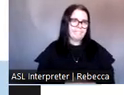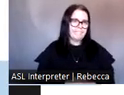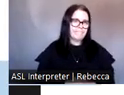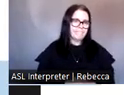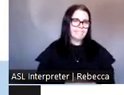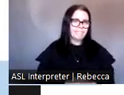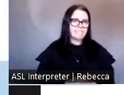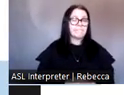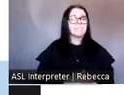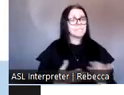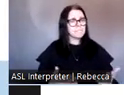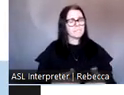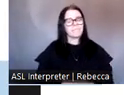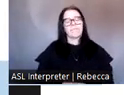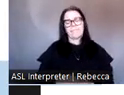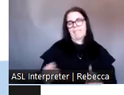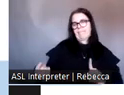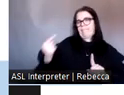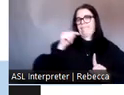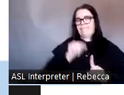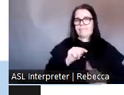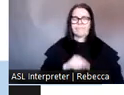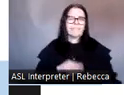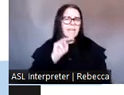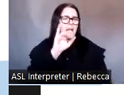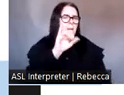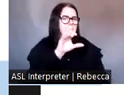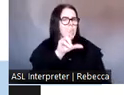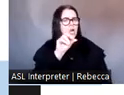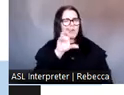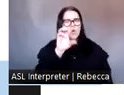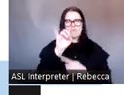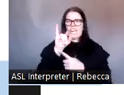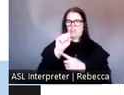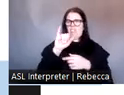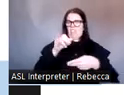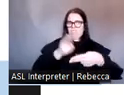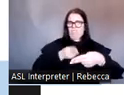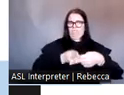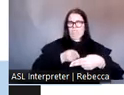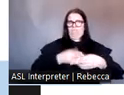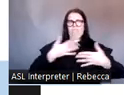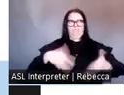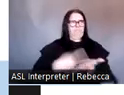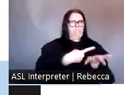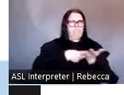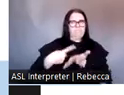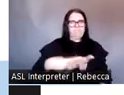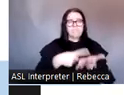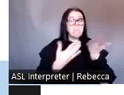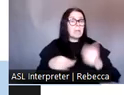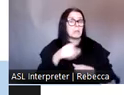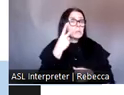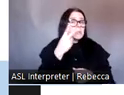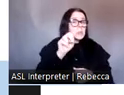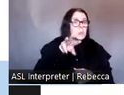So micro-credentials have been in the news, and maybe you have seen a few things in the news about them. I pulled out a few articles. I'm